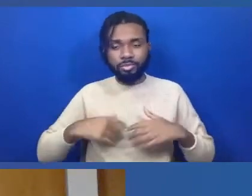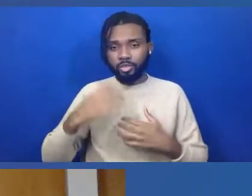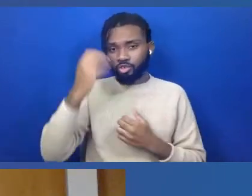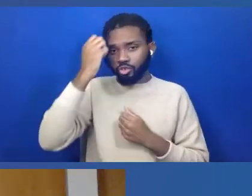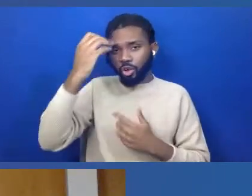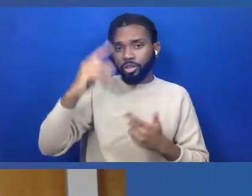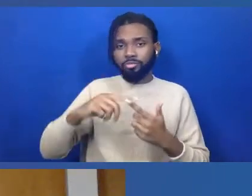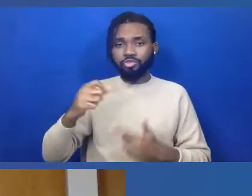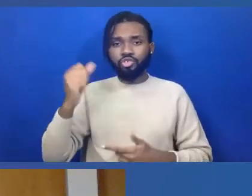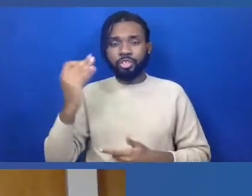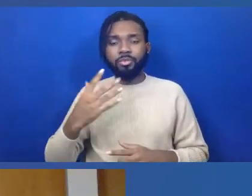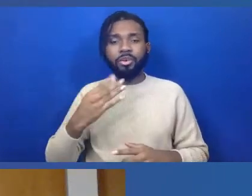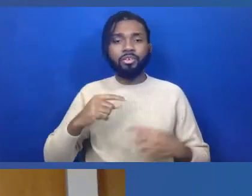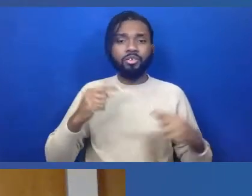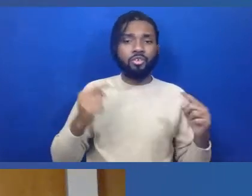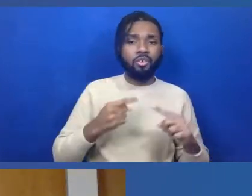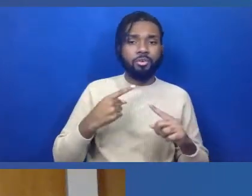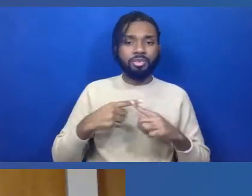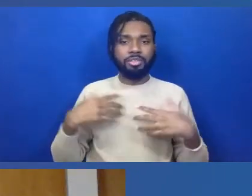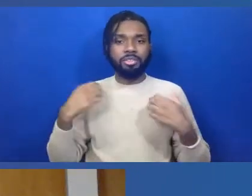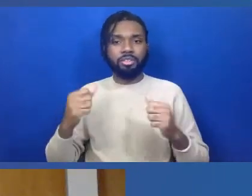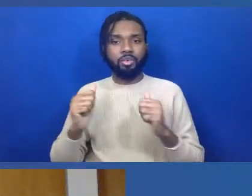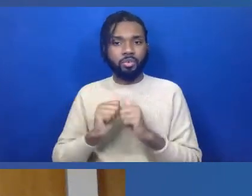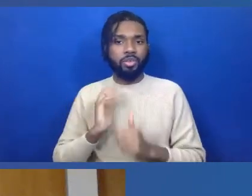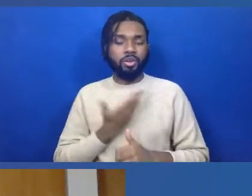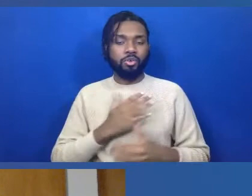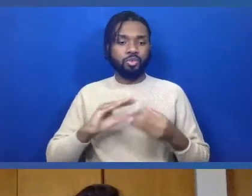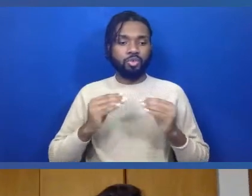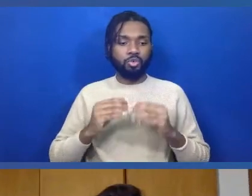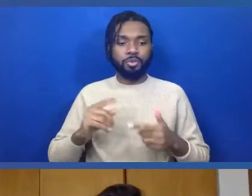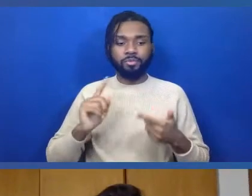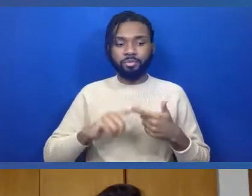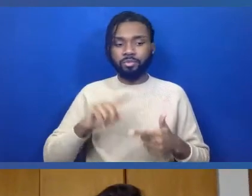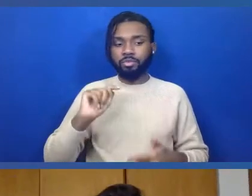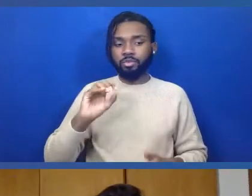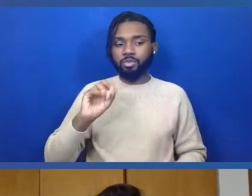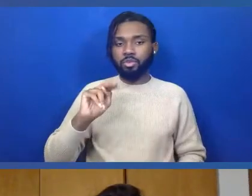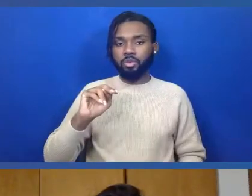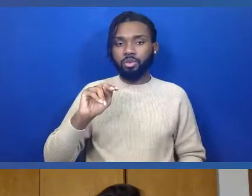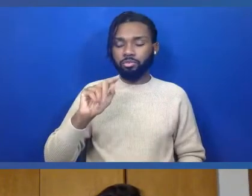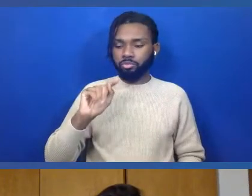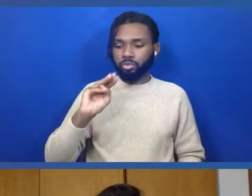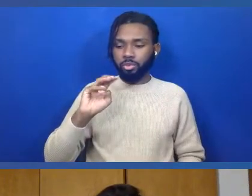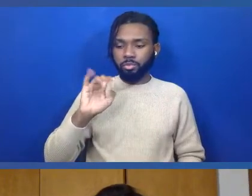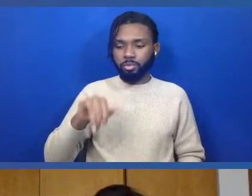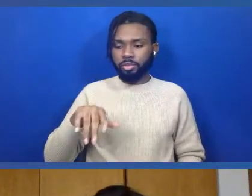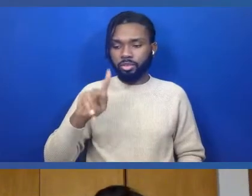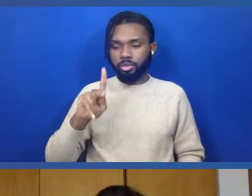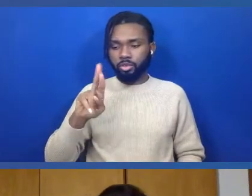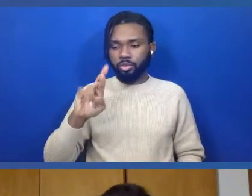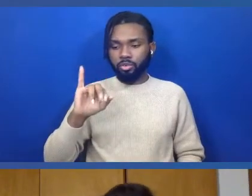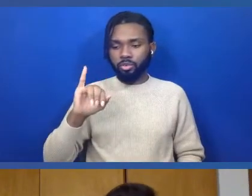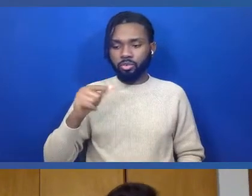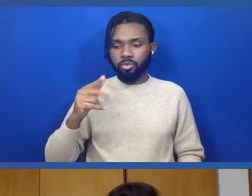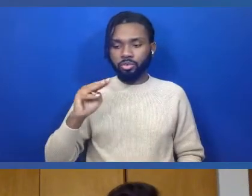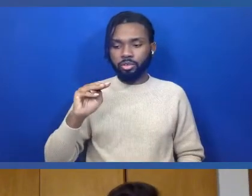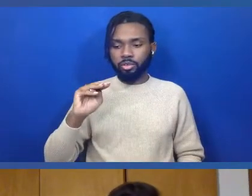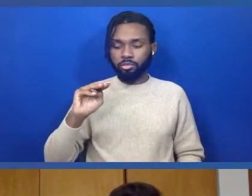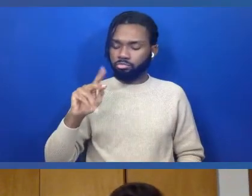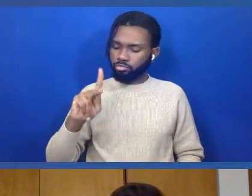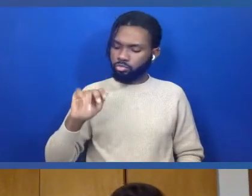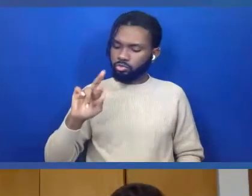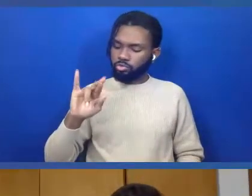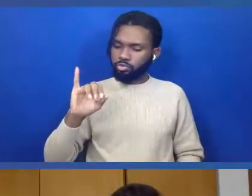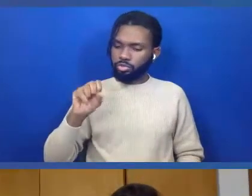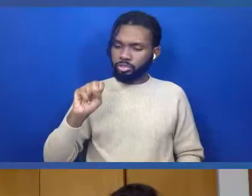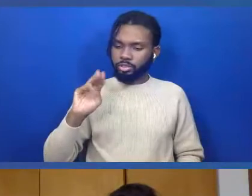healing of the stories we tell. And then Tommy Kriegsman is a creative producer and founder of Archetype, where he collaborates with many